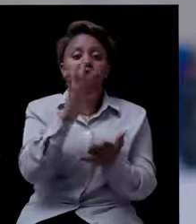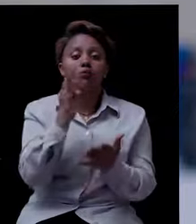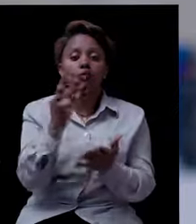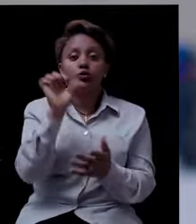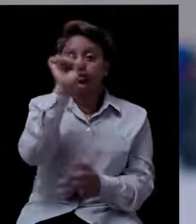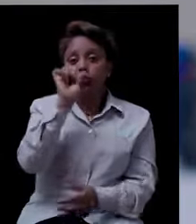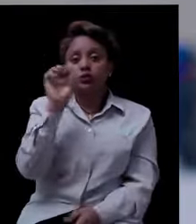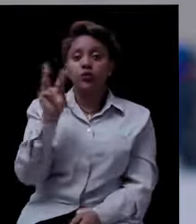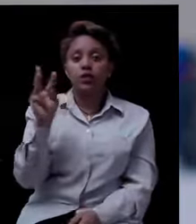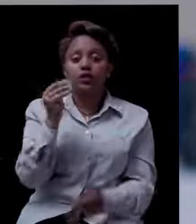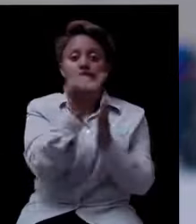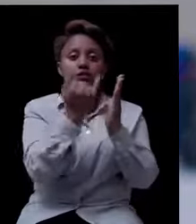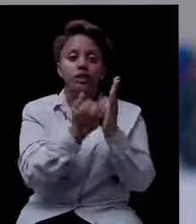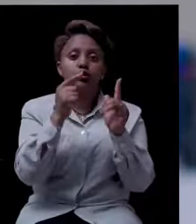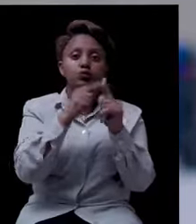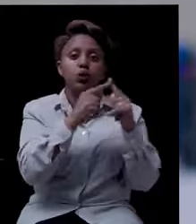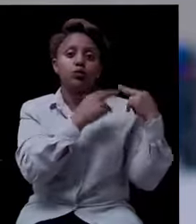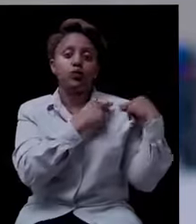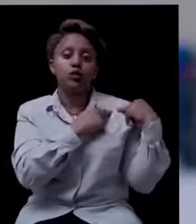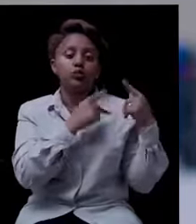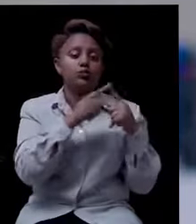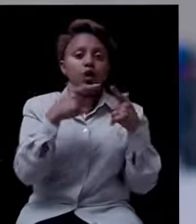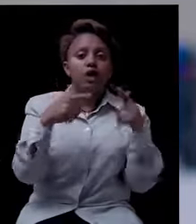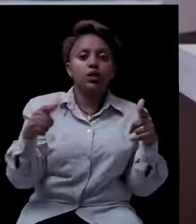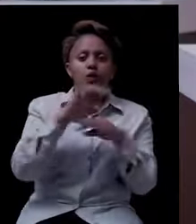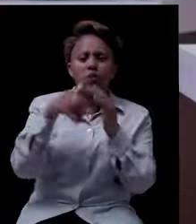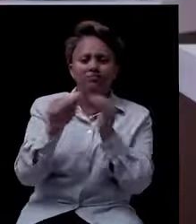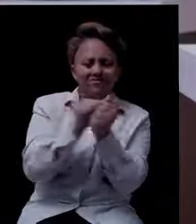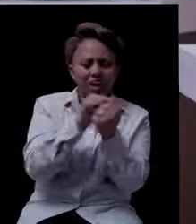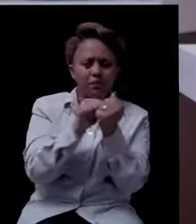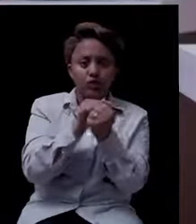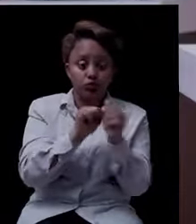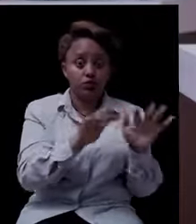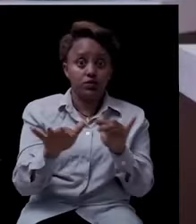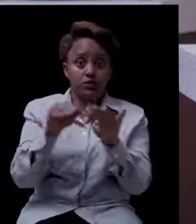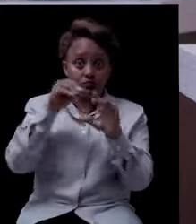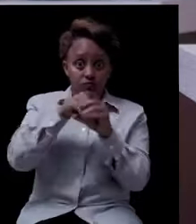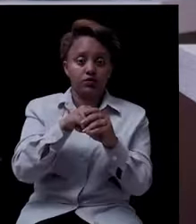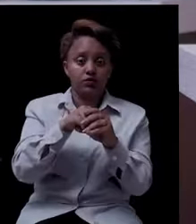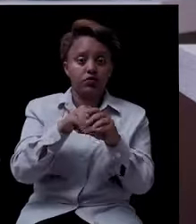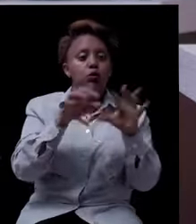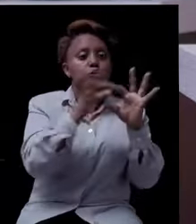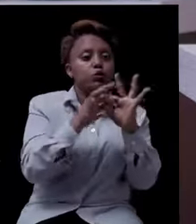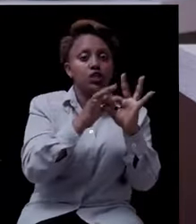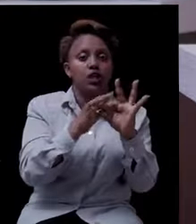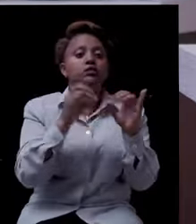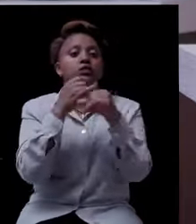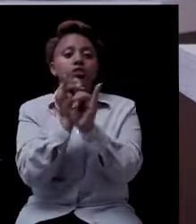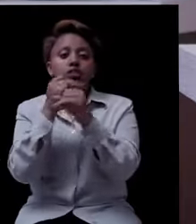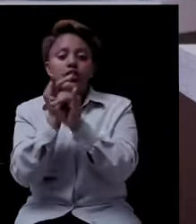does not guarantee that the files will be recovered or the system is restored. Malware. It is a type of